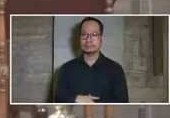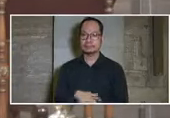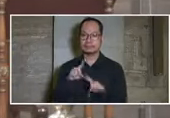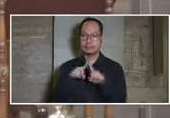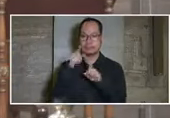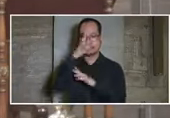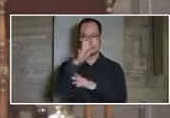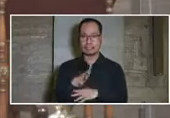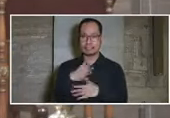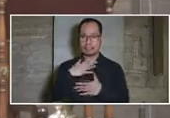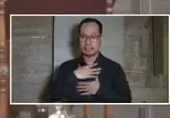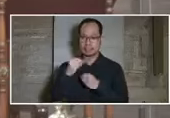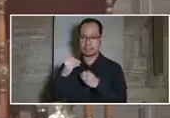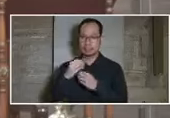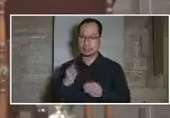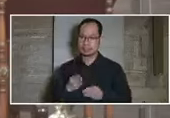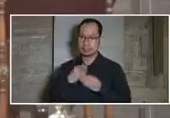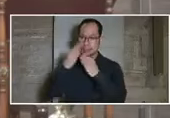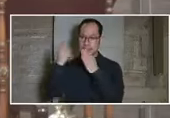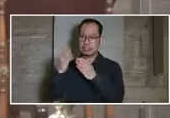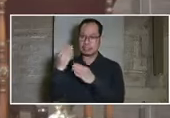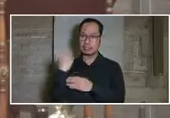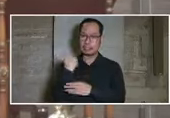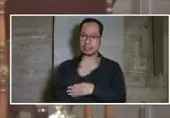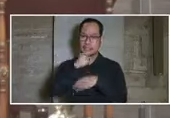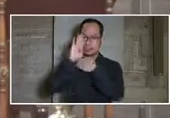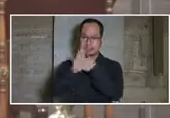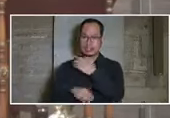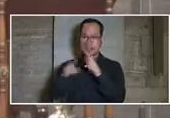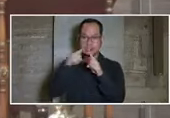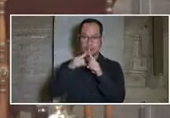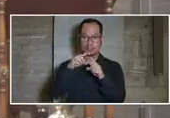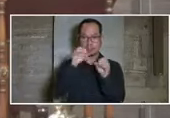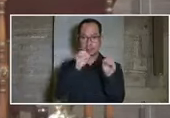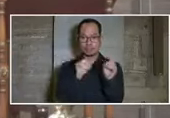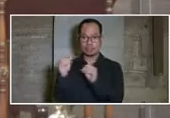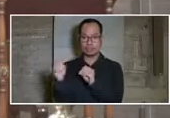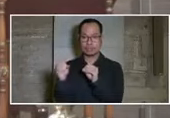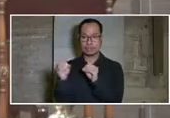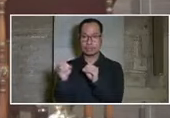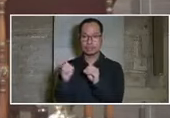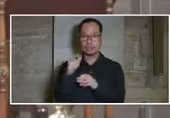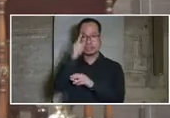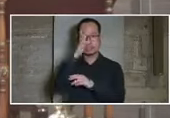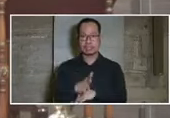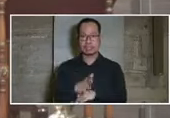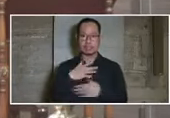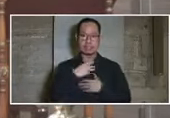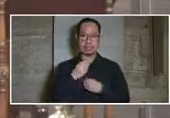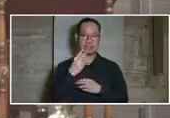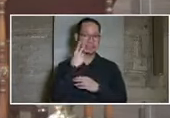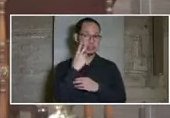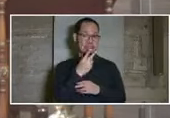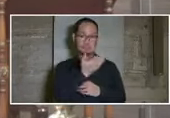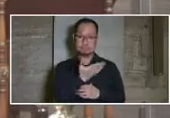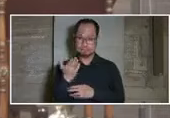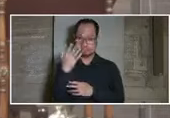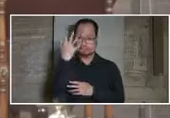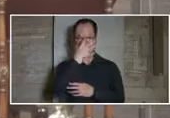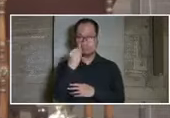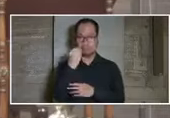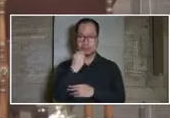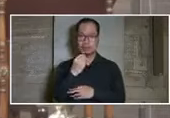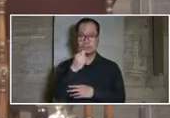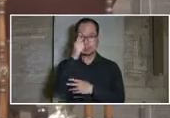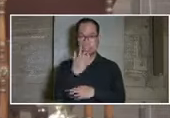But God would like to bring us back to order. God would want to see you beautiful. God would want